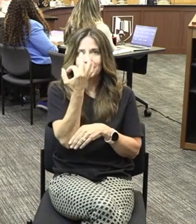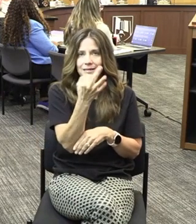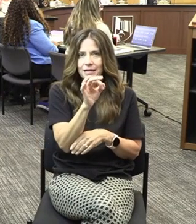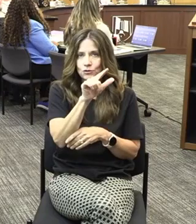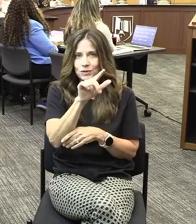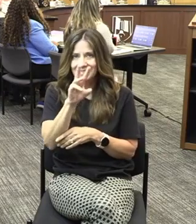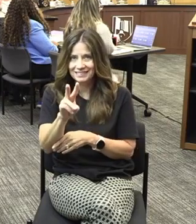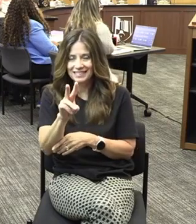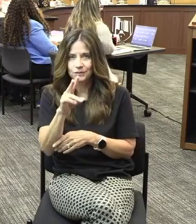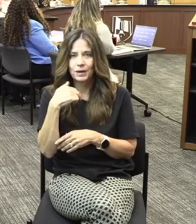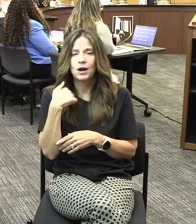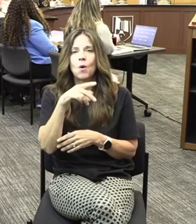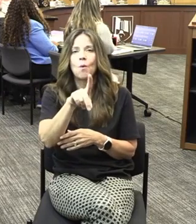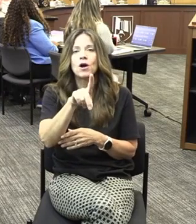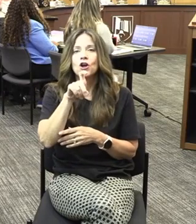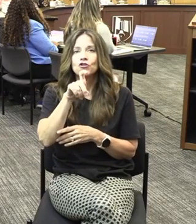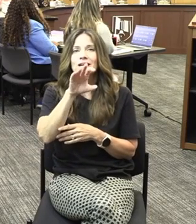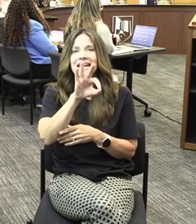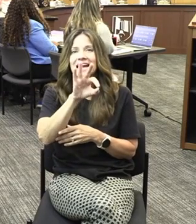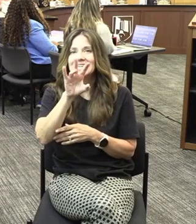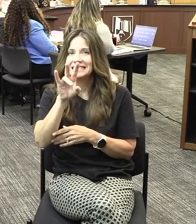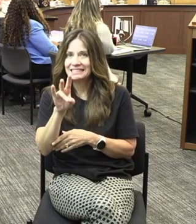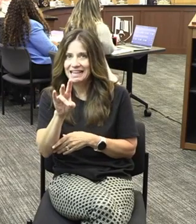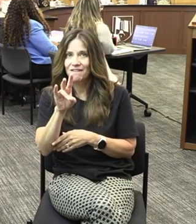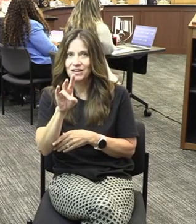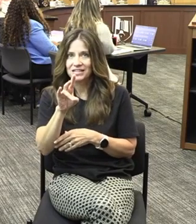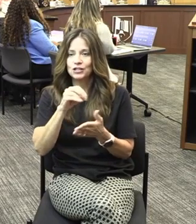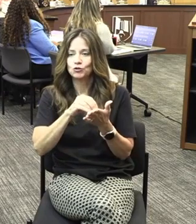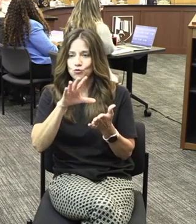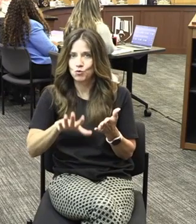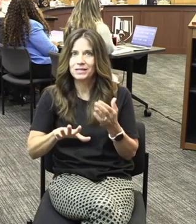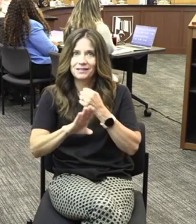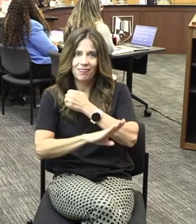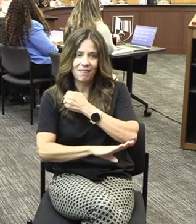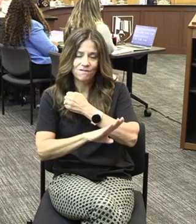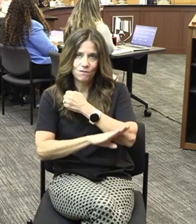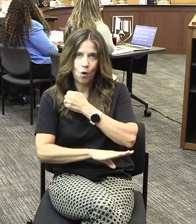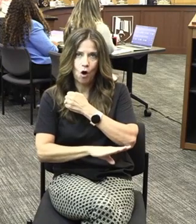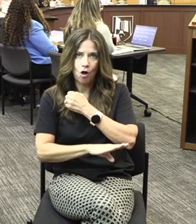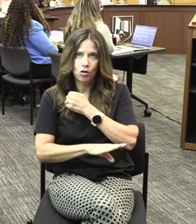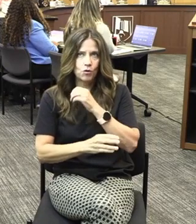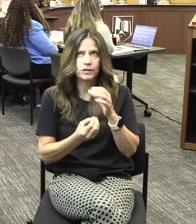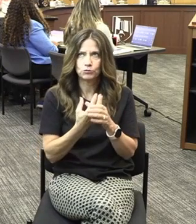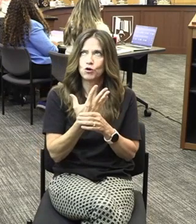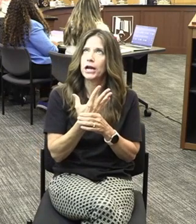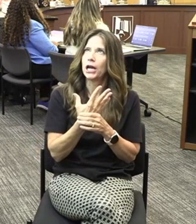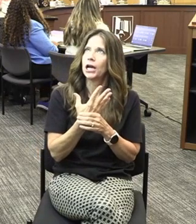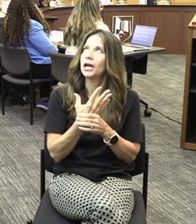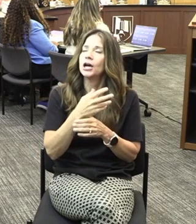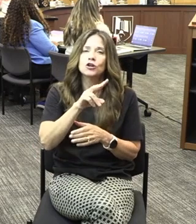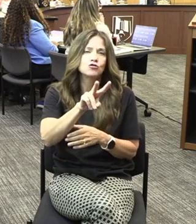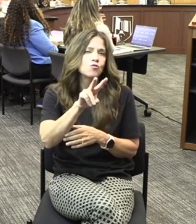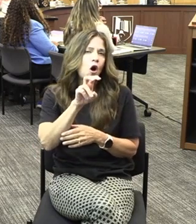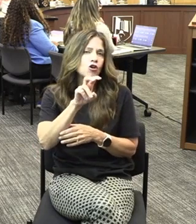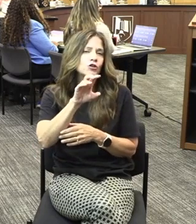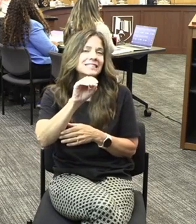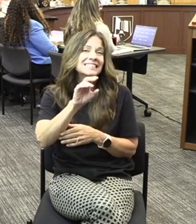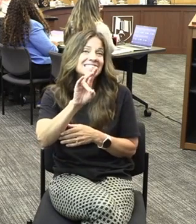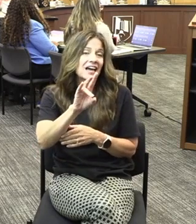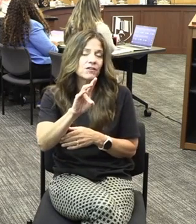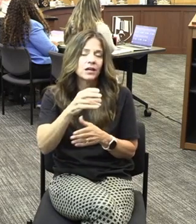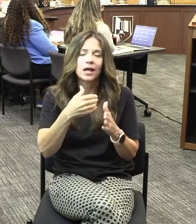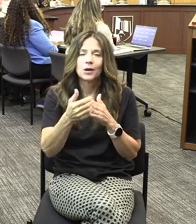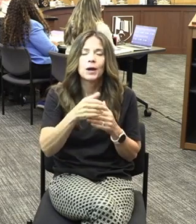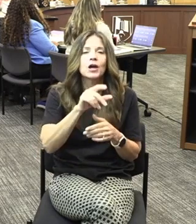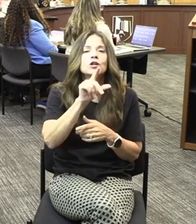was 197 people that fall. Or that might have been the spring. The fall started at 207. Needless to say,